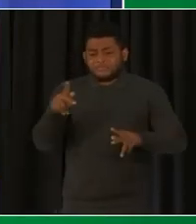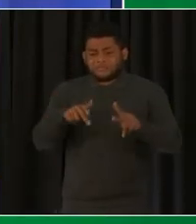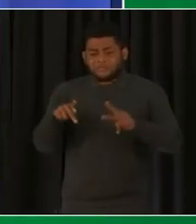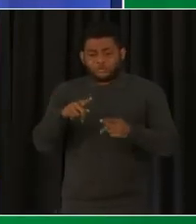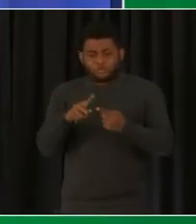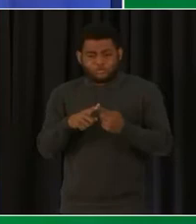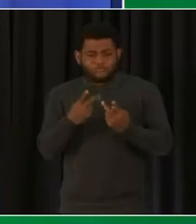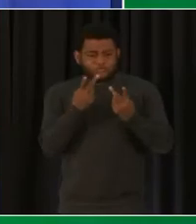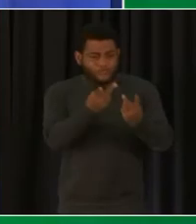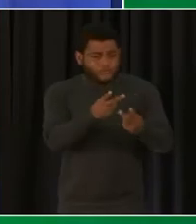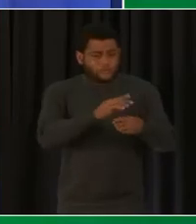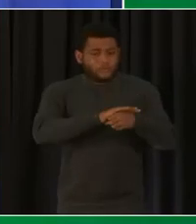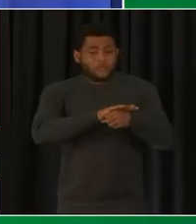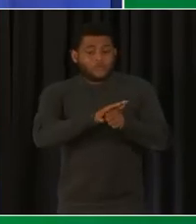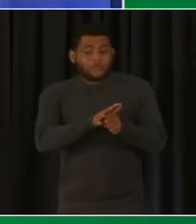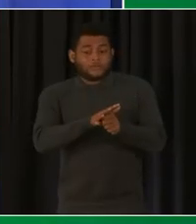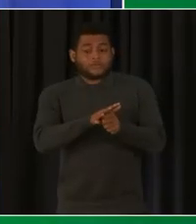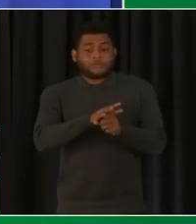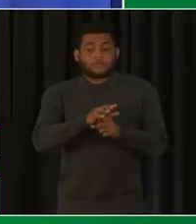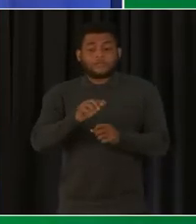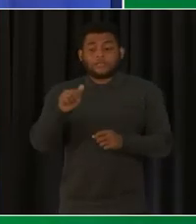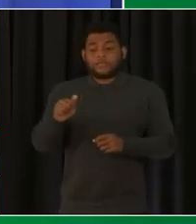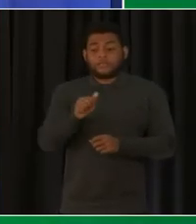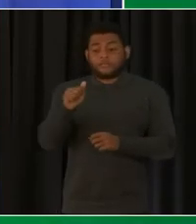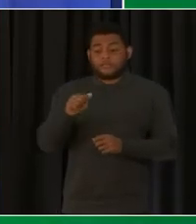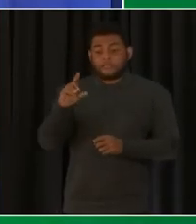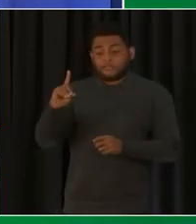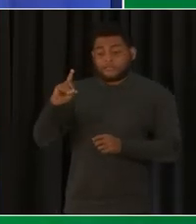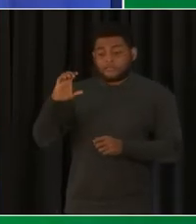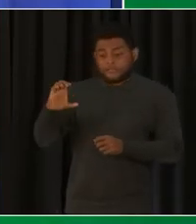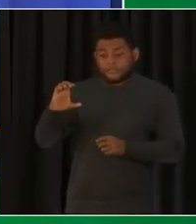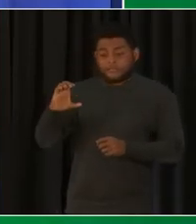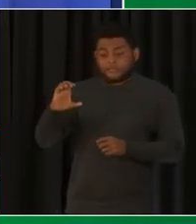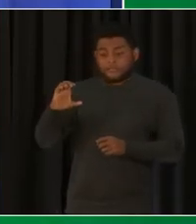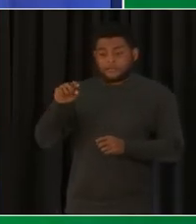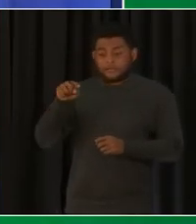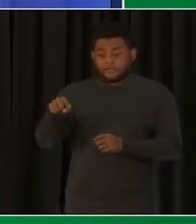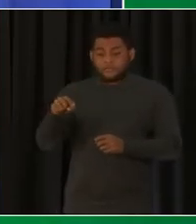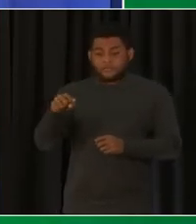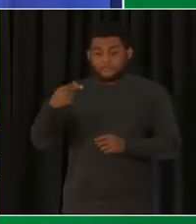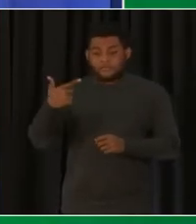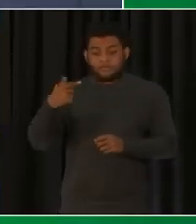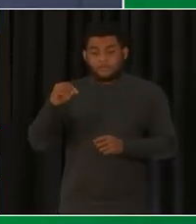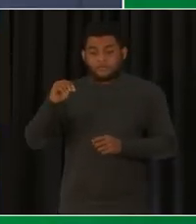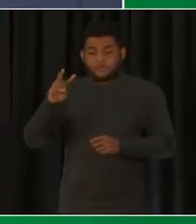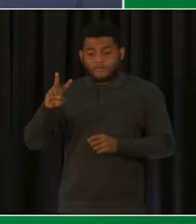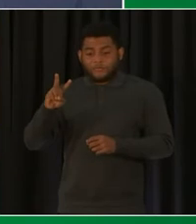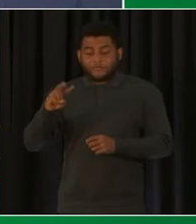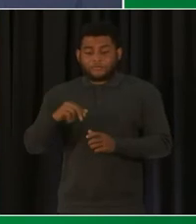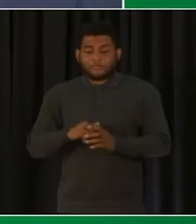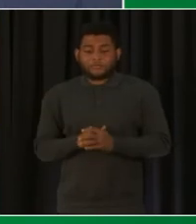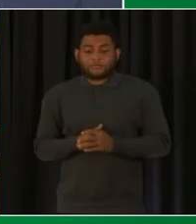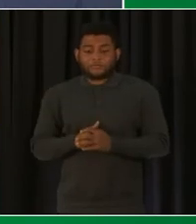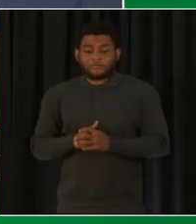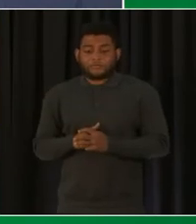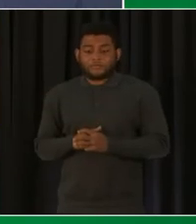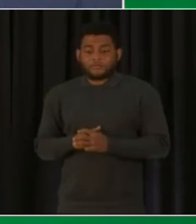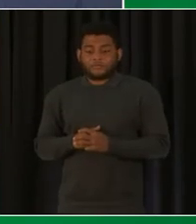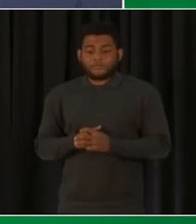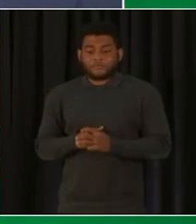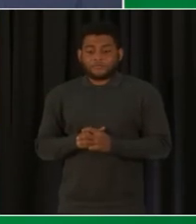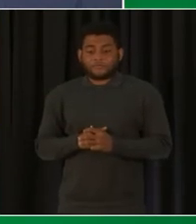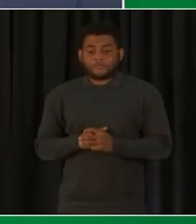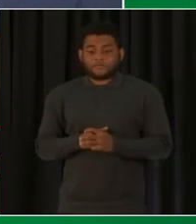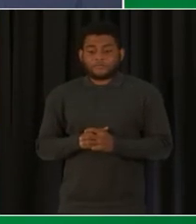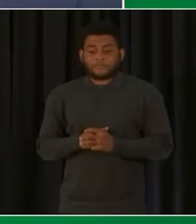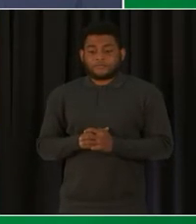coronavirus.dc.gov for details. Thank you. Next question is coming from social media. If my child starts to